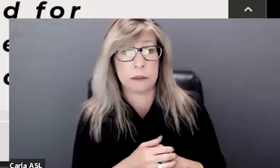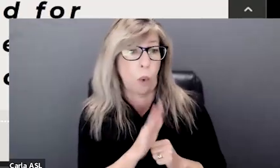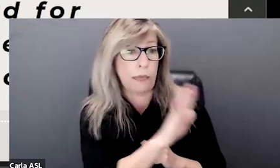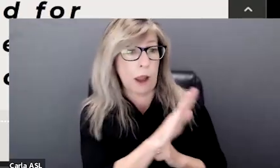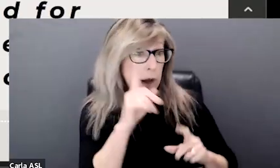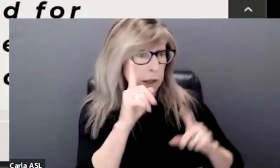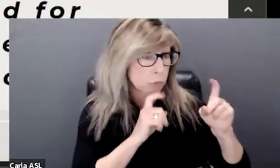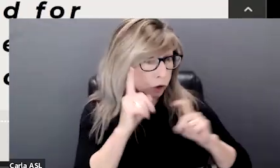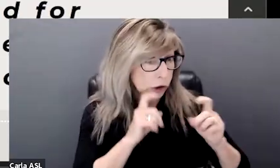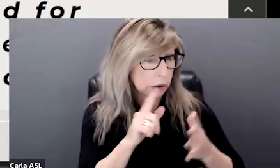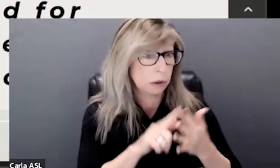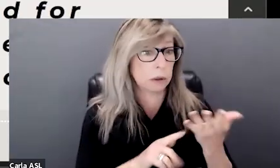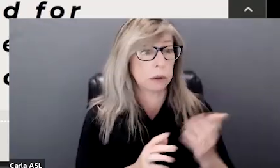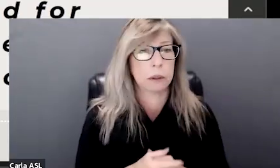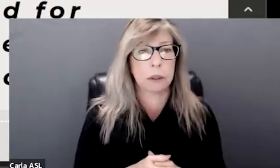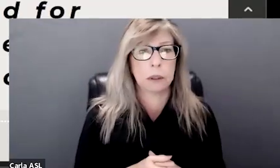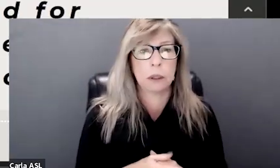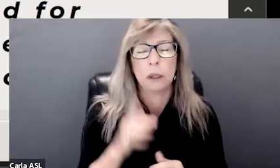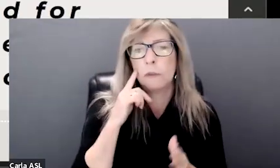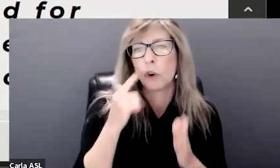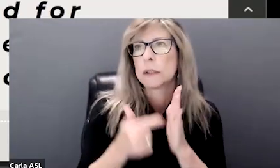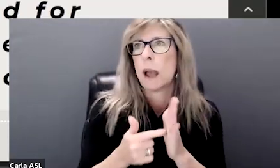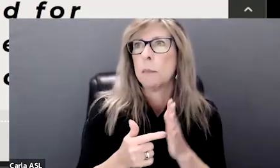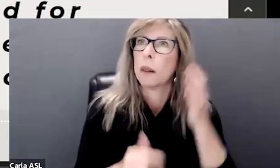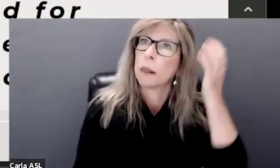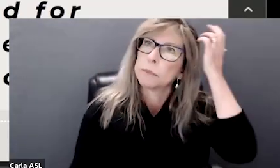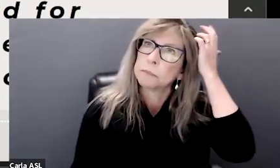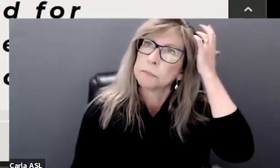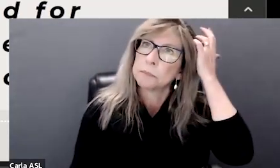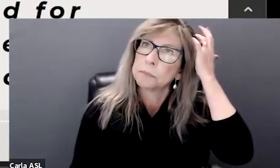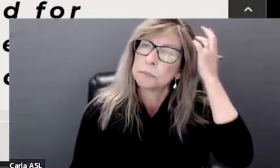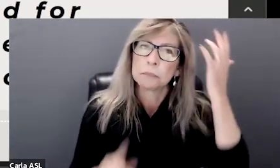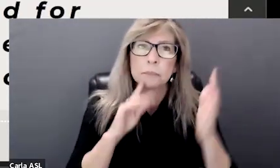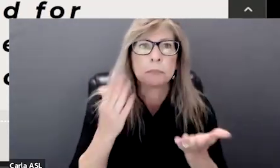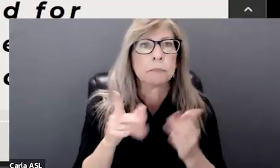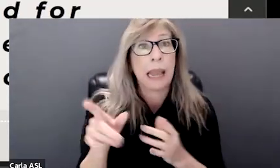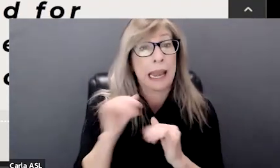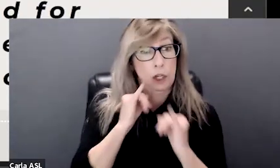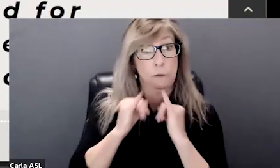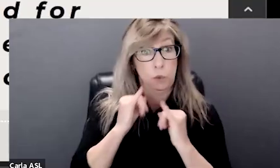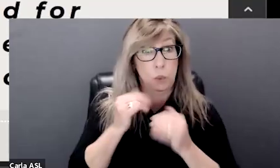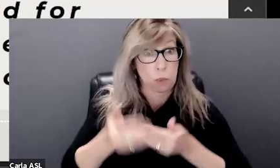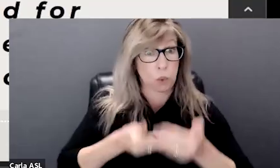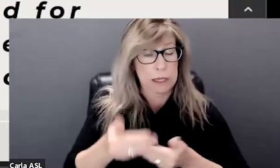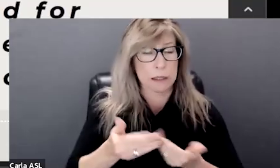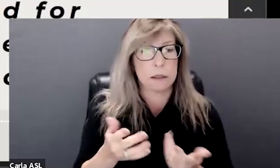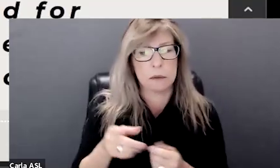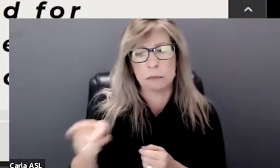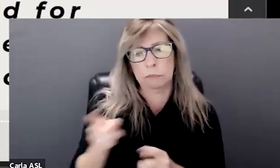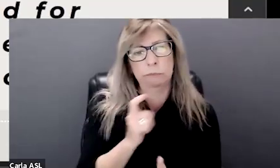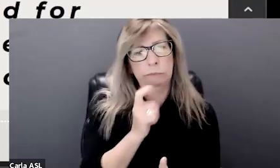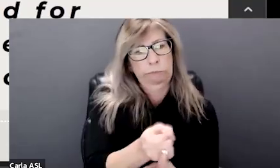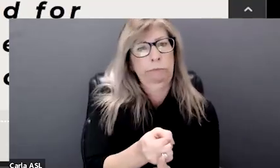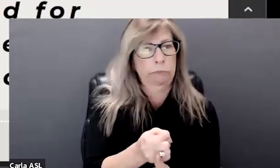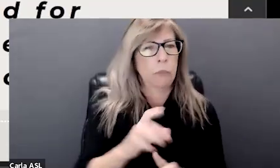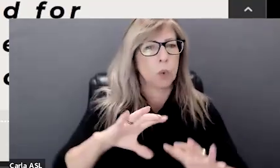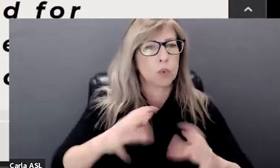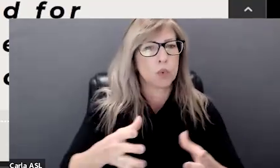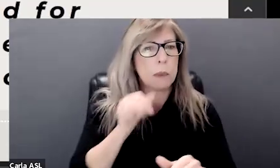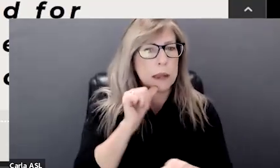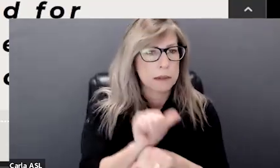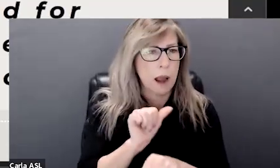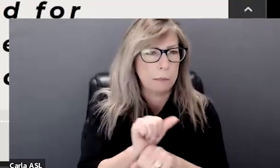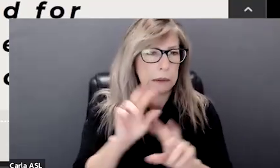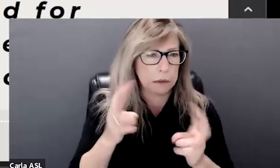let's say that in an interview process, there's a group assignment that's been assigned, and one of the candidates appears to be